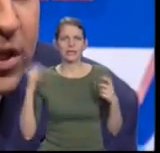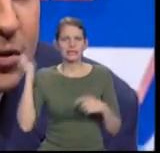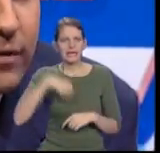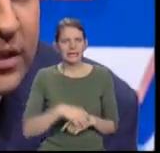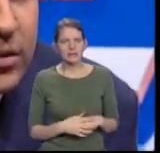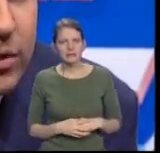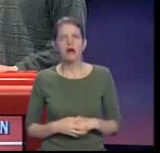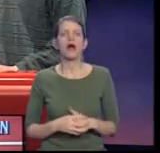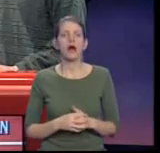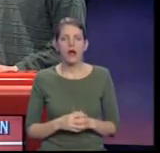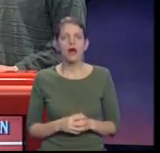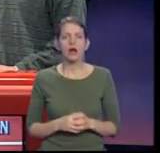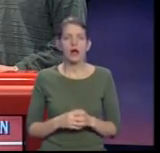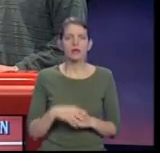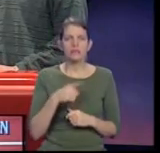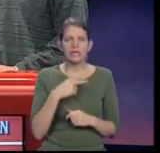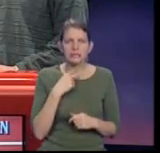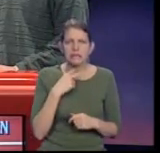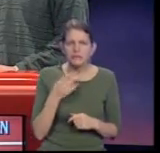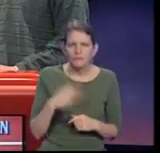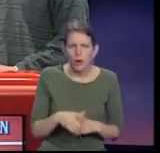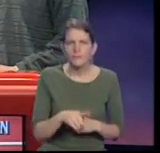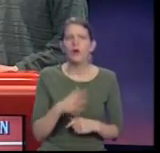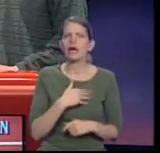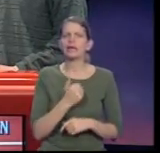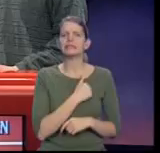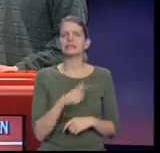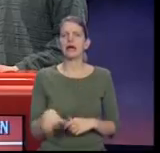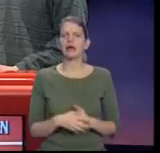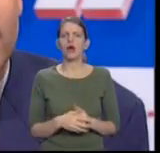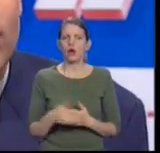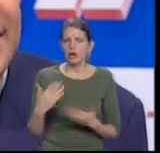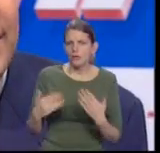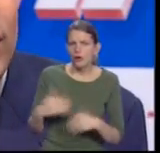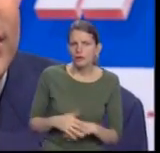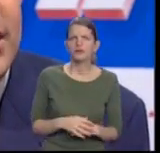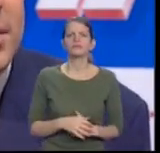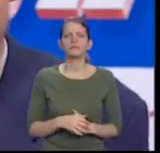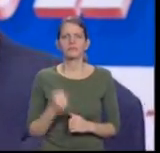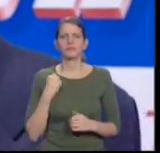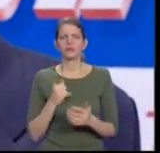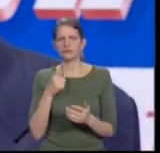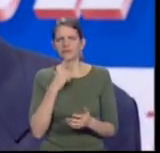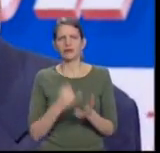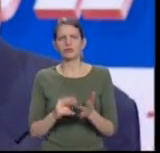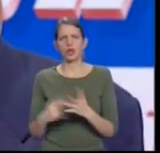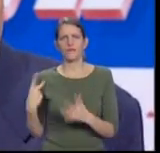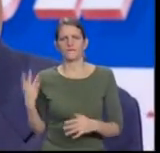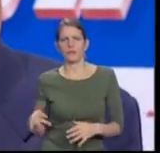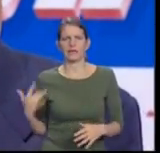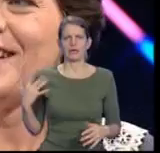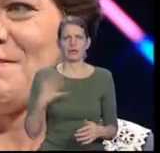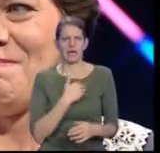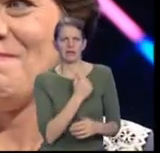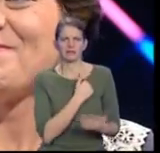from? Is there a slight sort of accent with Canada. The Canada, okay. So carry on. You could have said that. You could have said, this is my son, we're from Canada. That's interesting, isn't it,